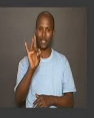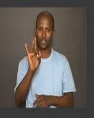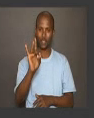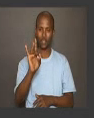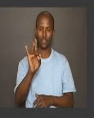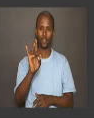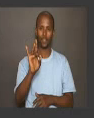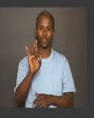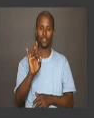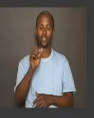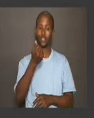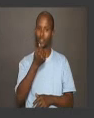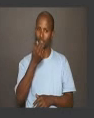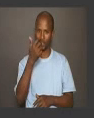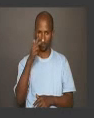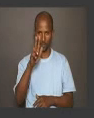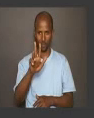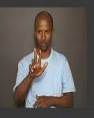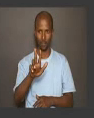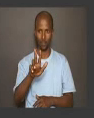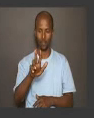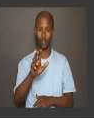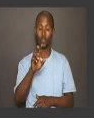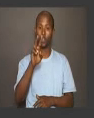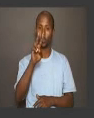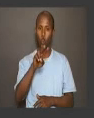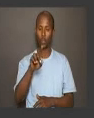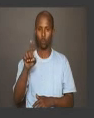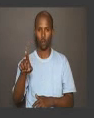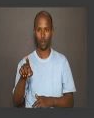5, 8, 13,